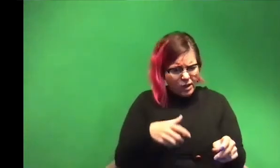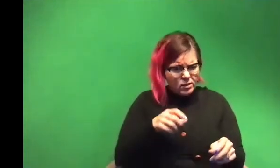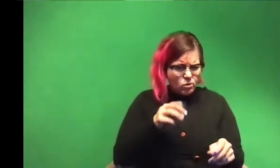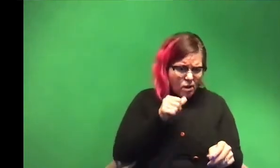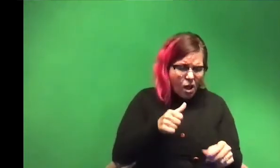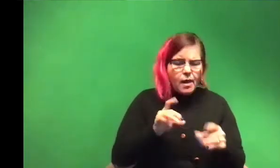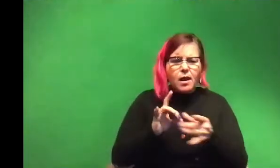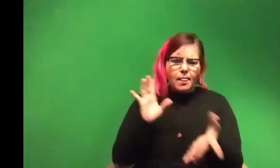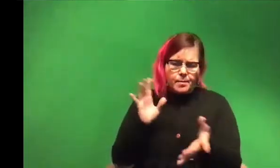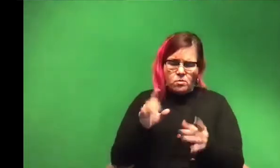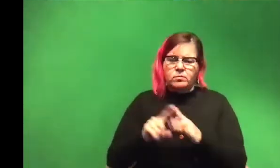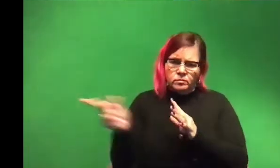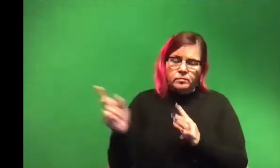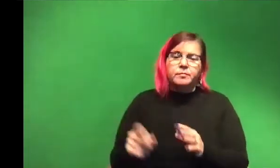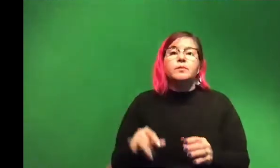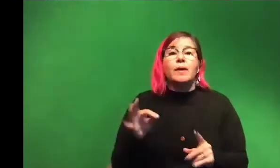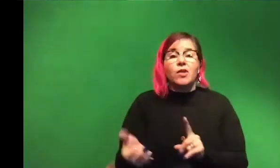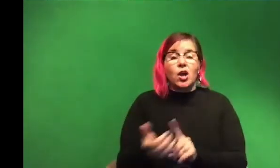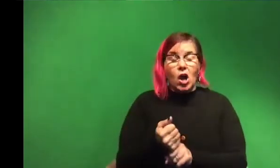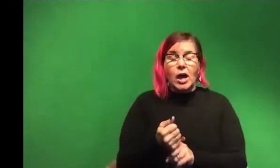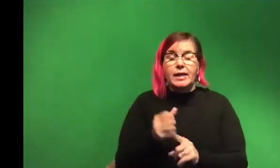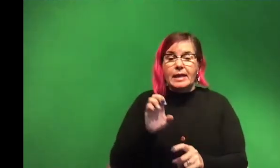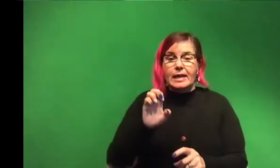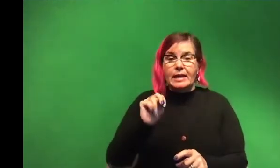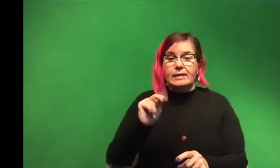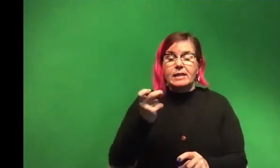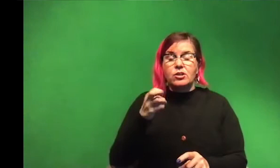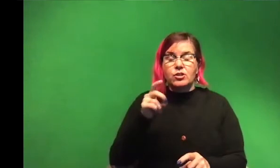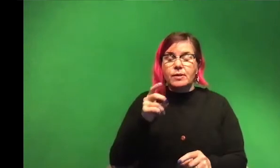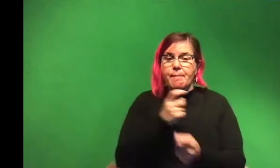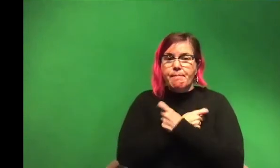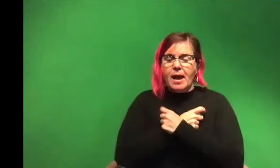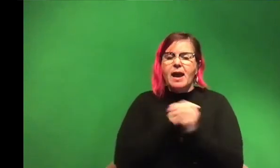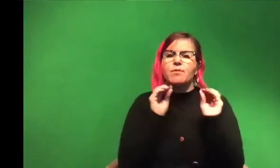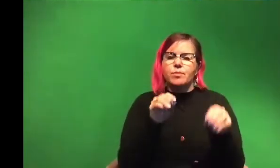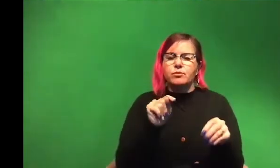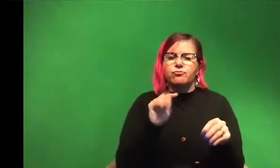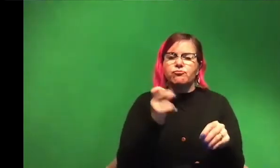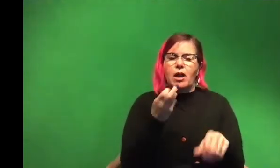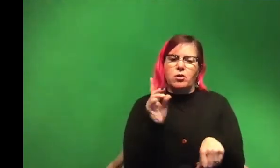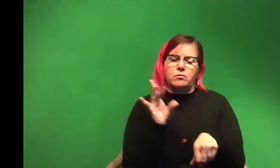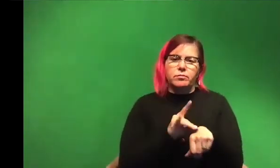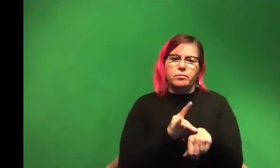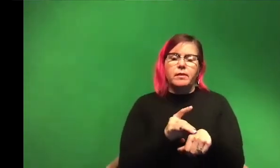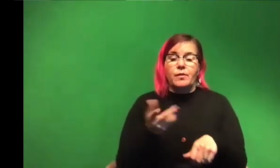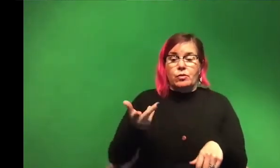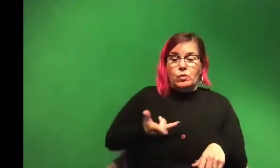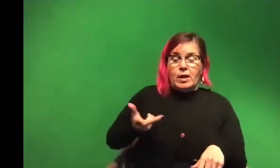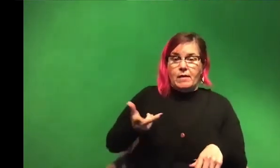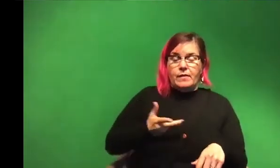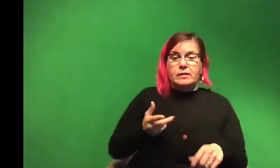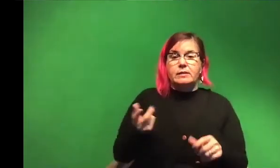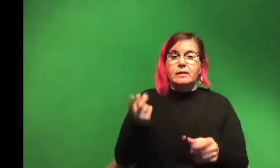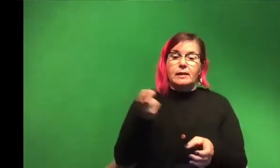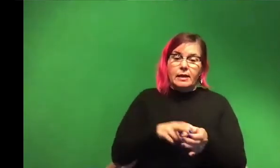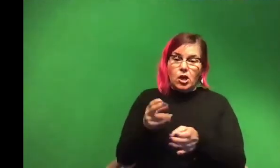them go. And so if we caught an endangered bat, we would have to put a little tracker on it, and then 3 of us would each get in our cars.